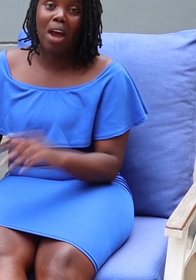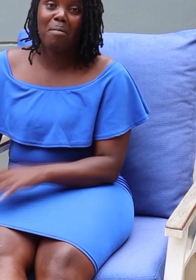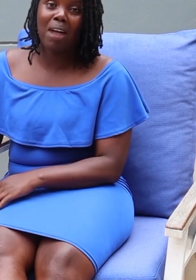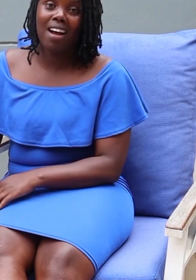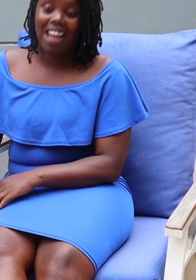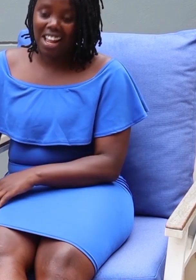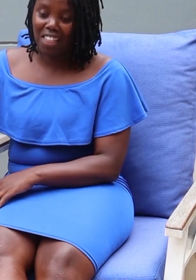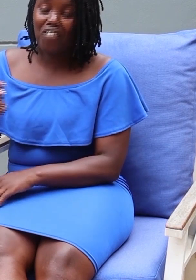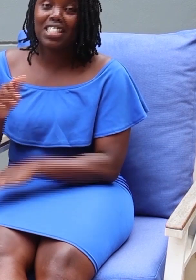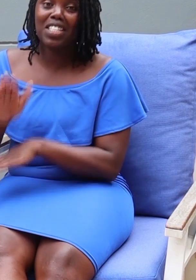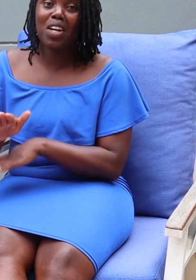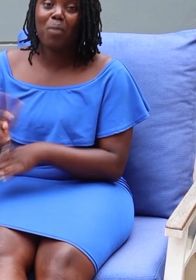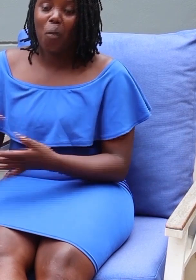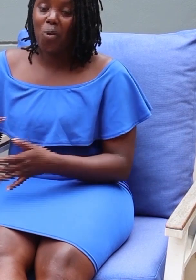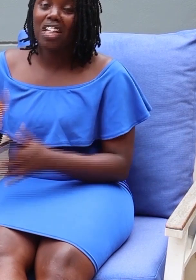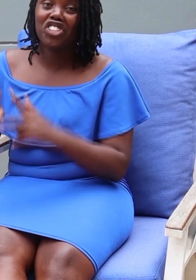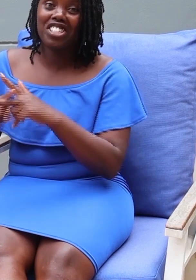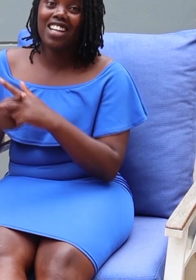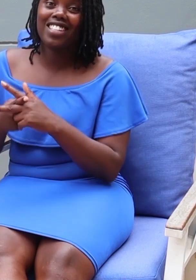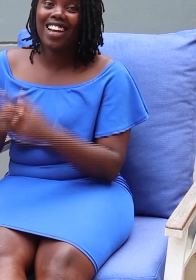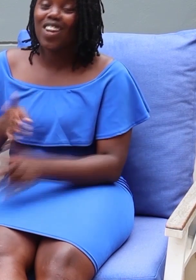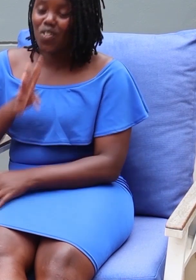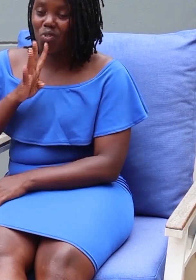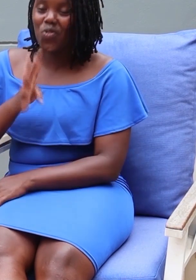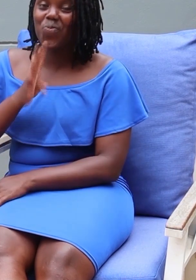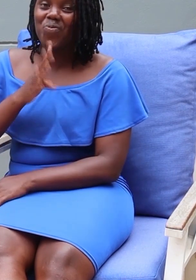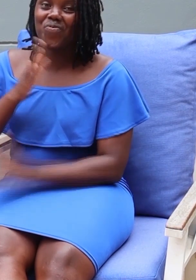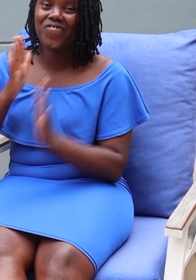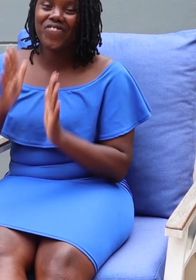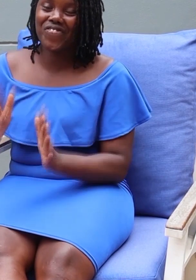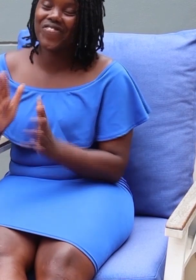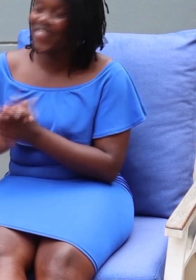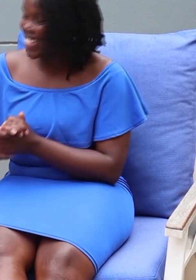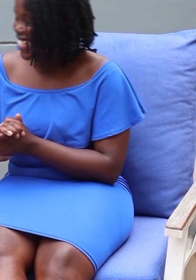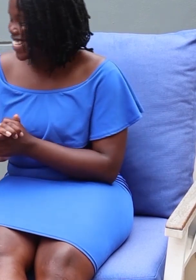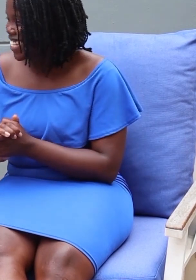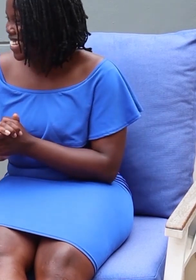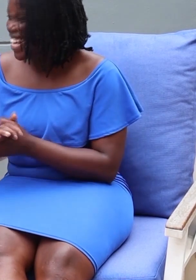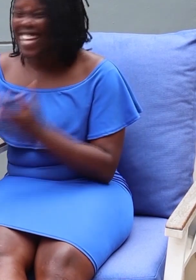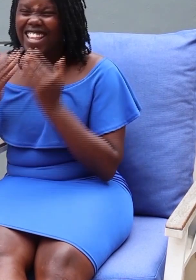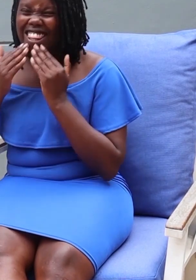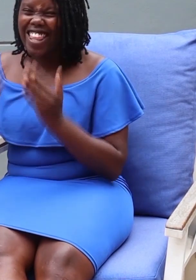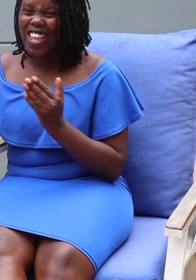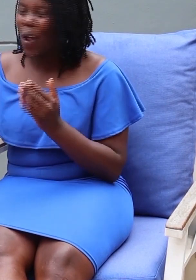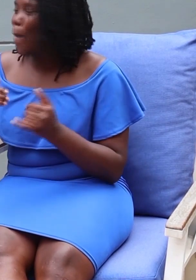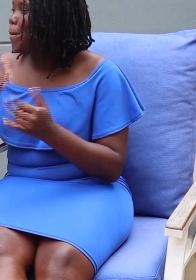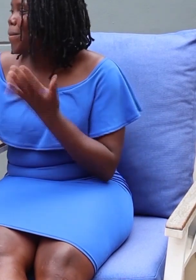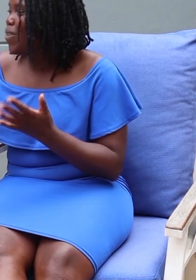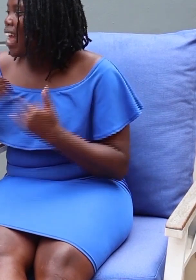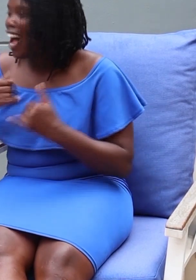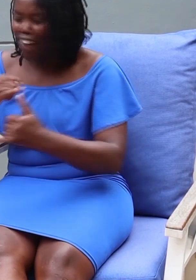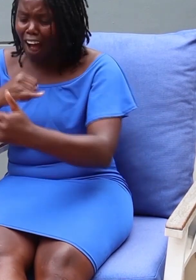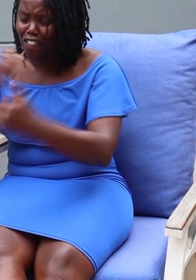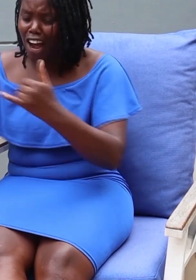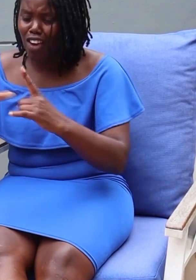word. And she has steps from where she started. Thank you so much. Do you